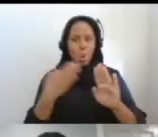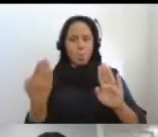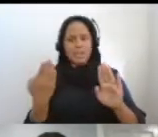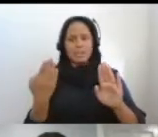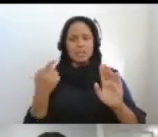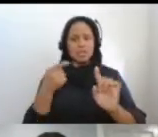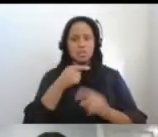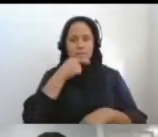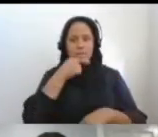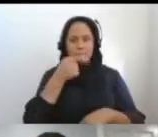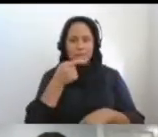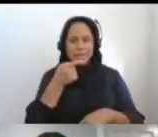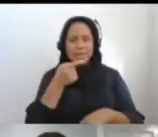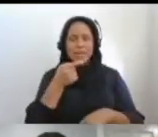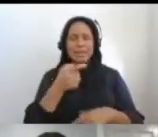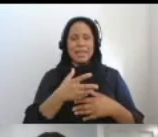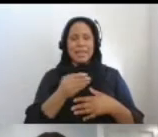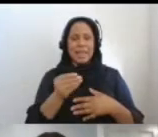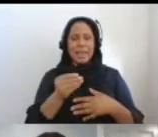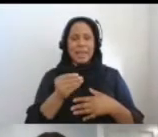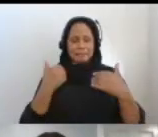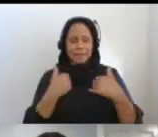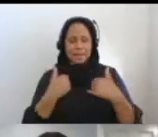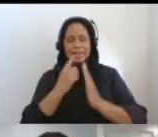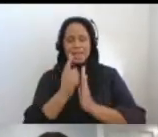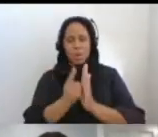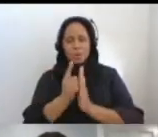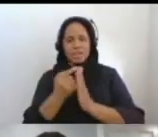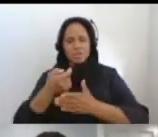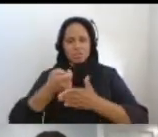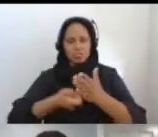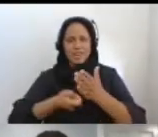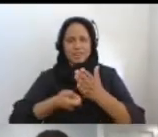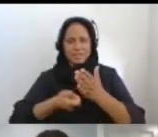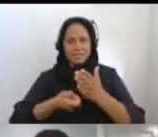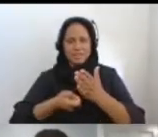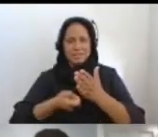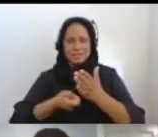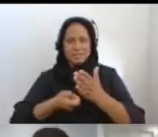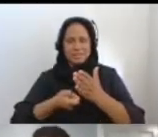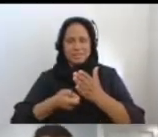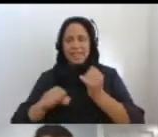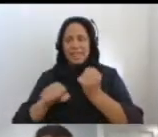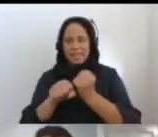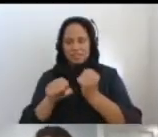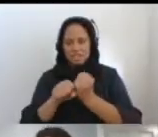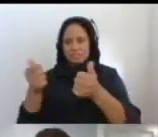who has their hourly rate uh, publicly advertised.